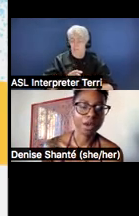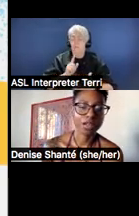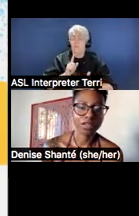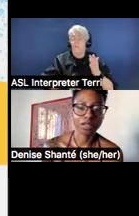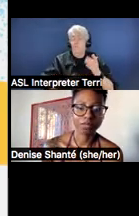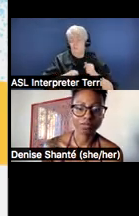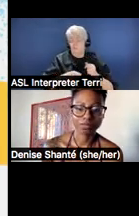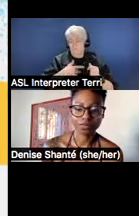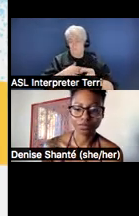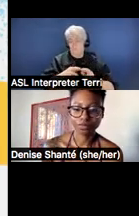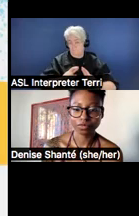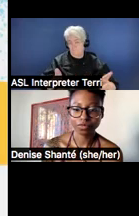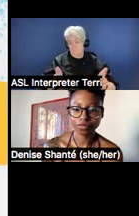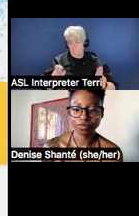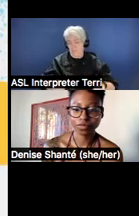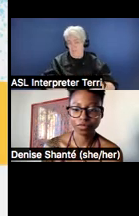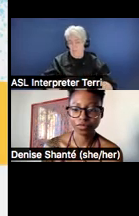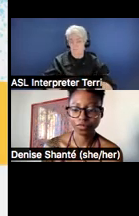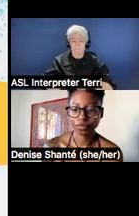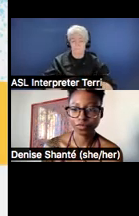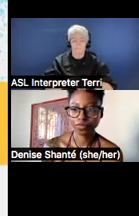and capacity.